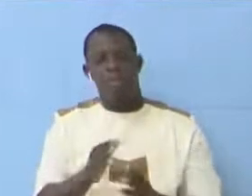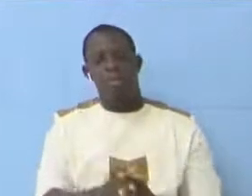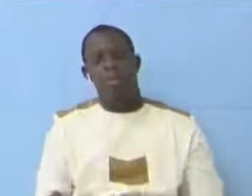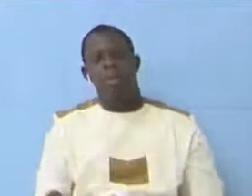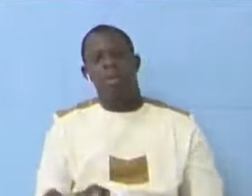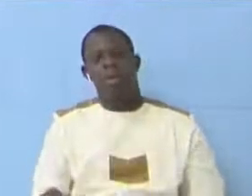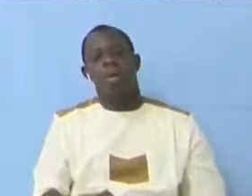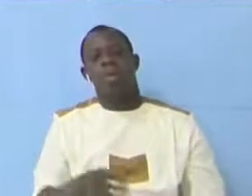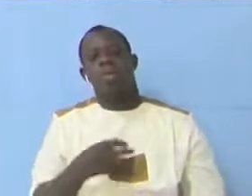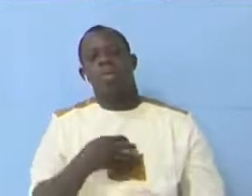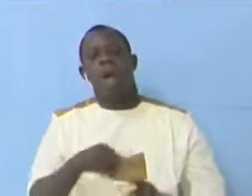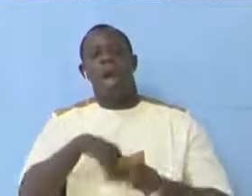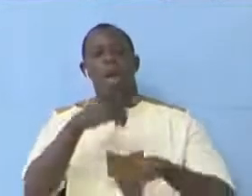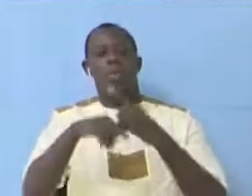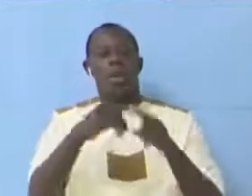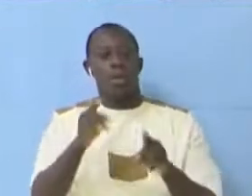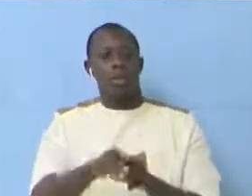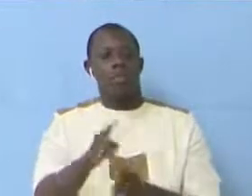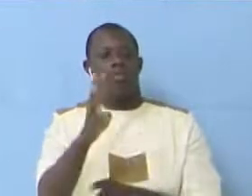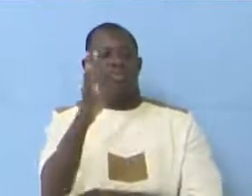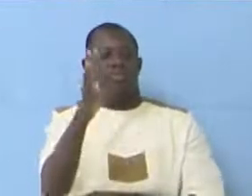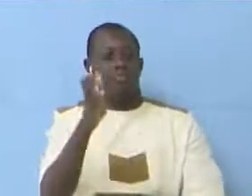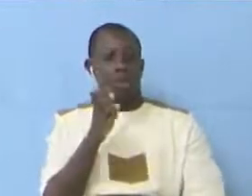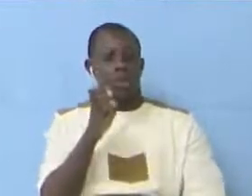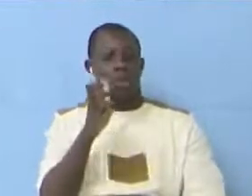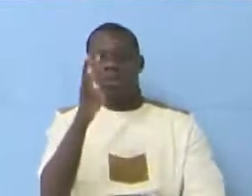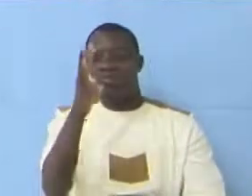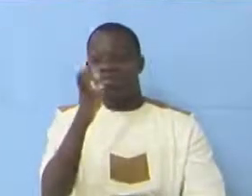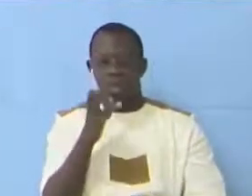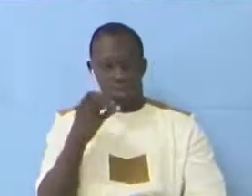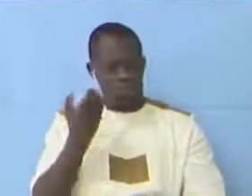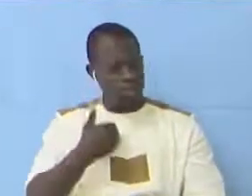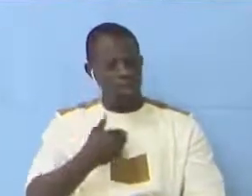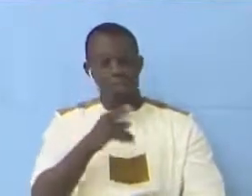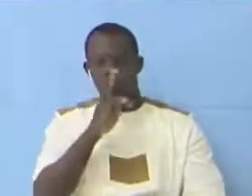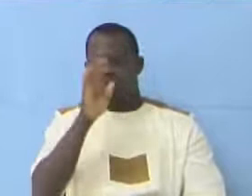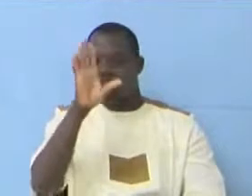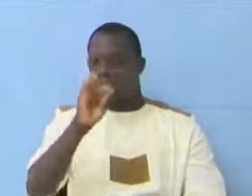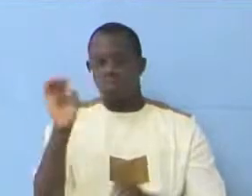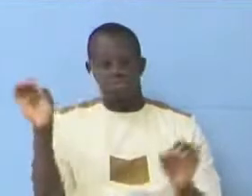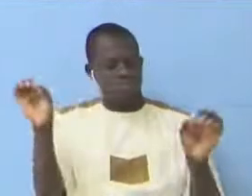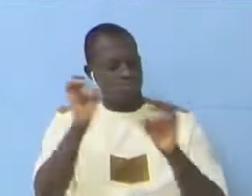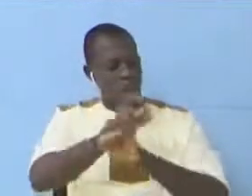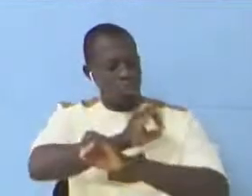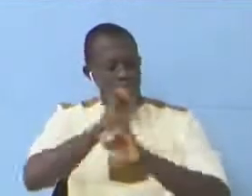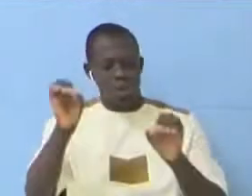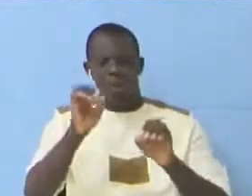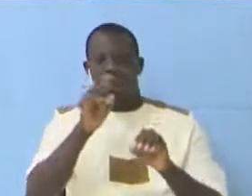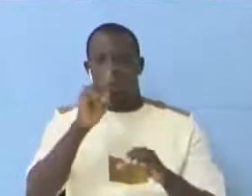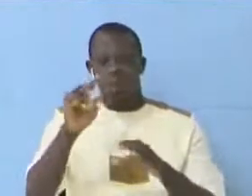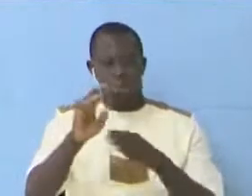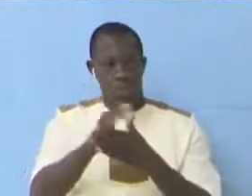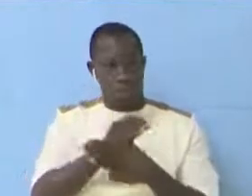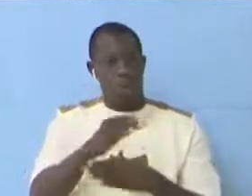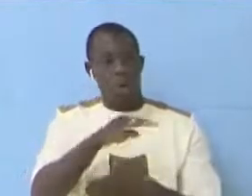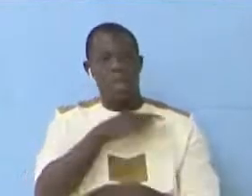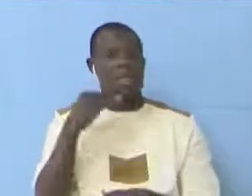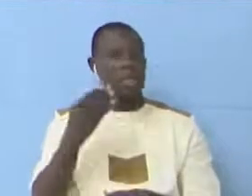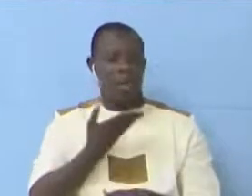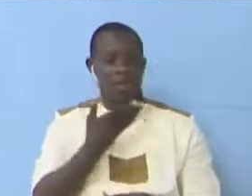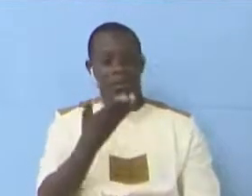to close to 40 innocent people who were killed during